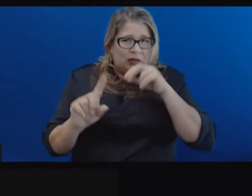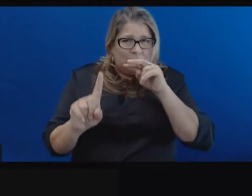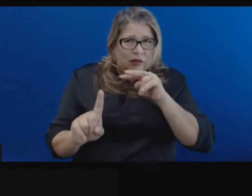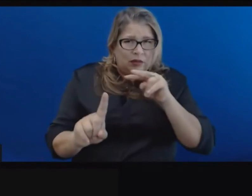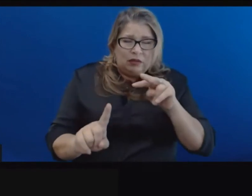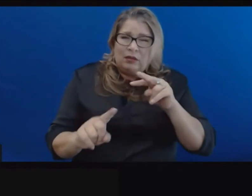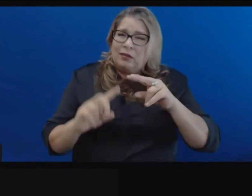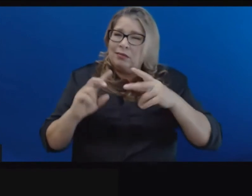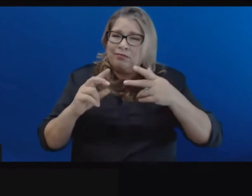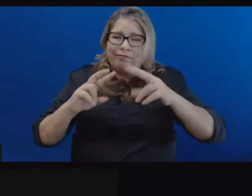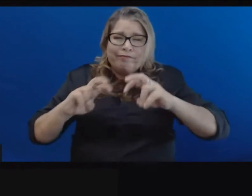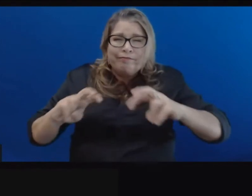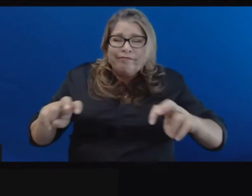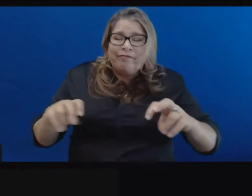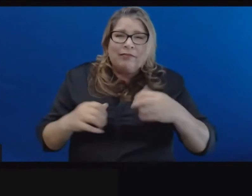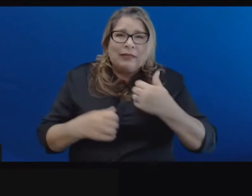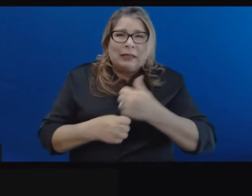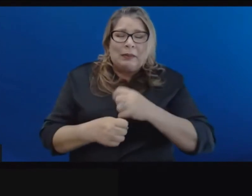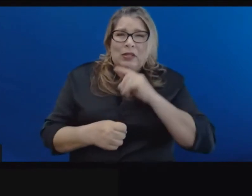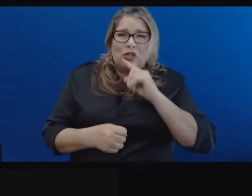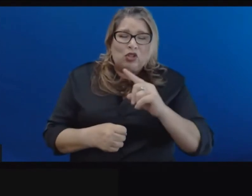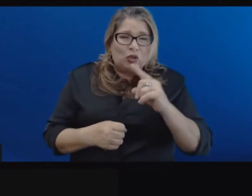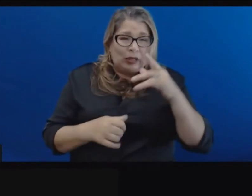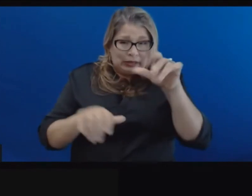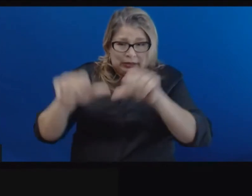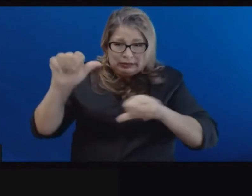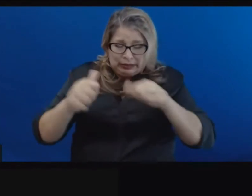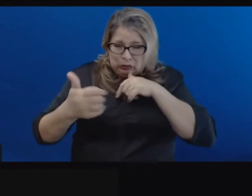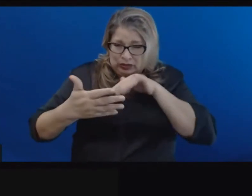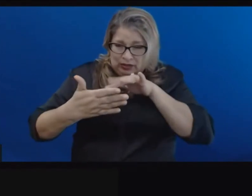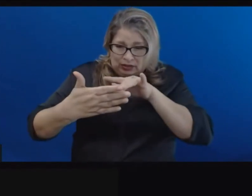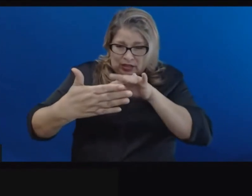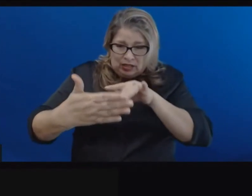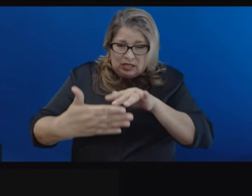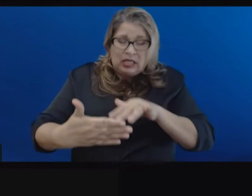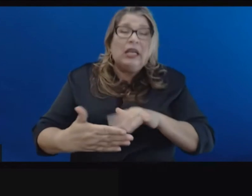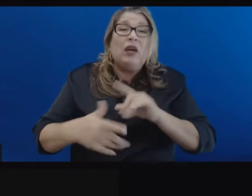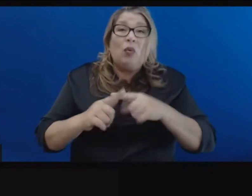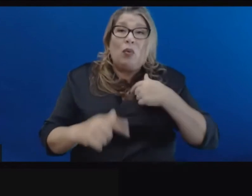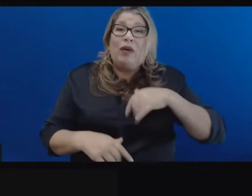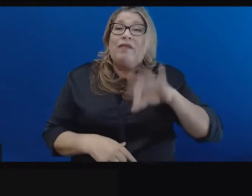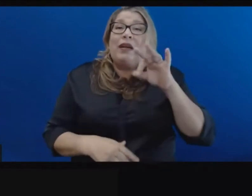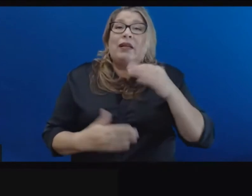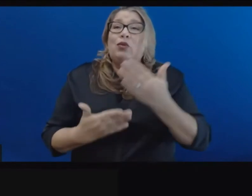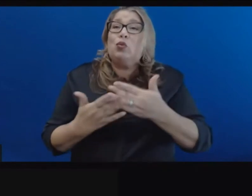genomics testing each and every day and reporting that out as we see new trends.